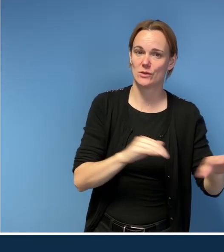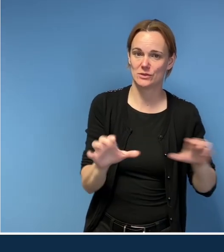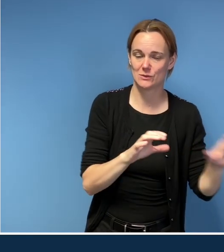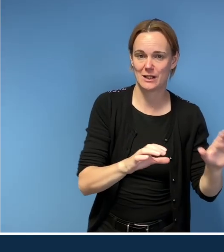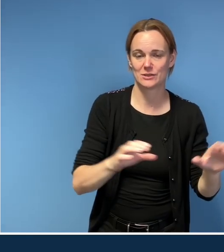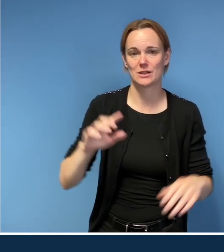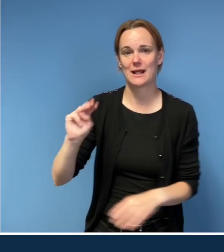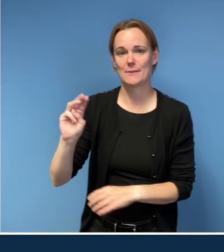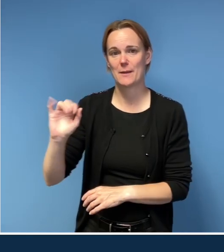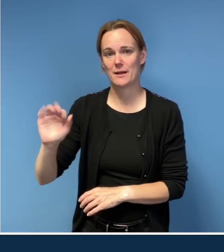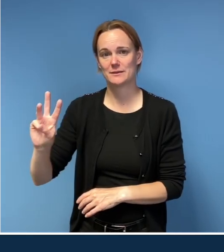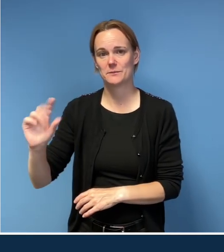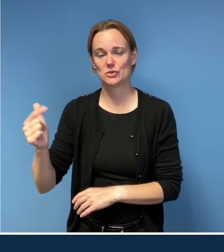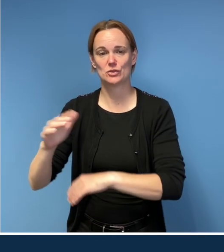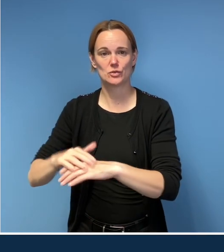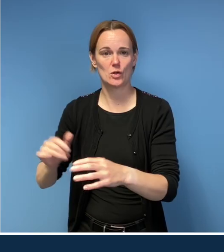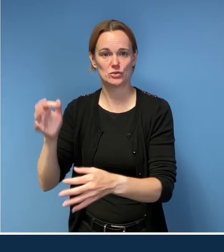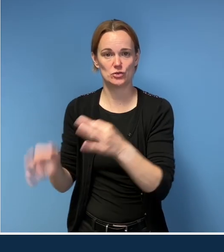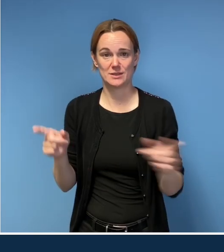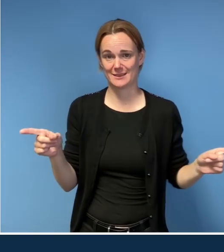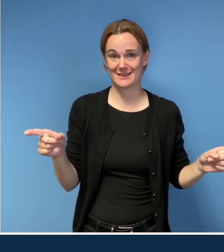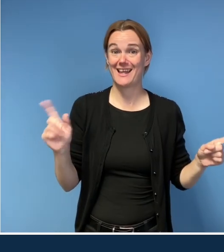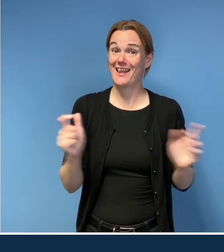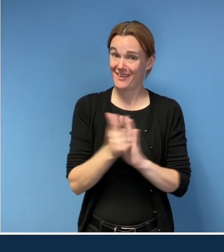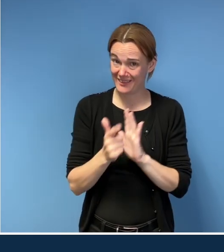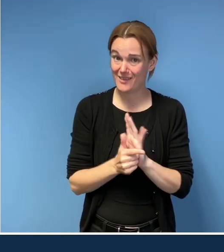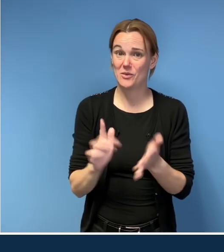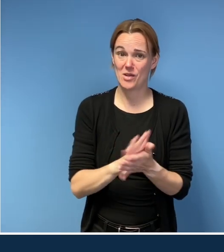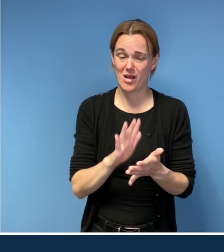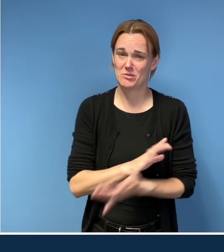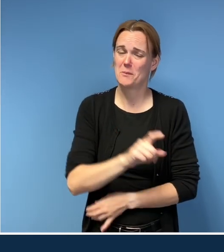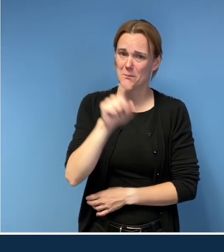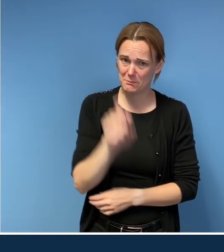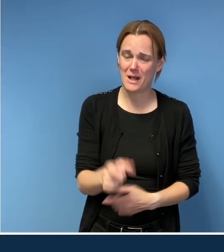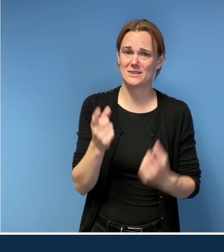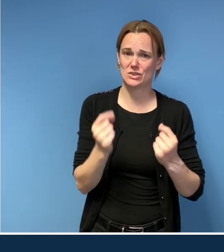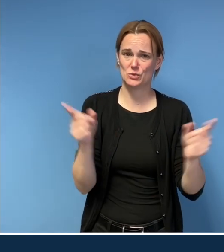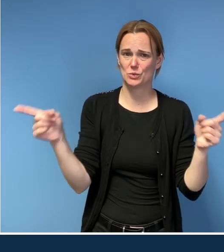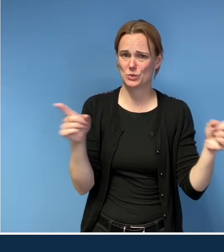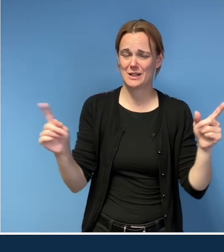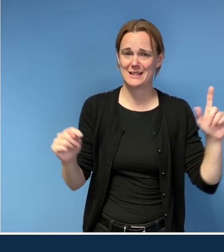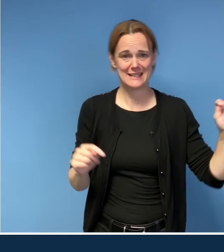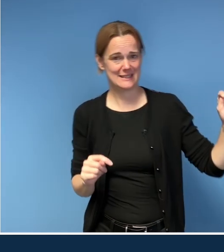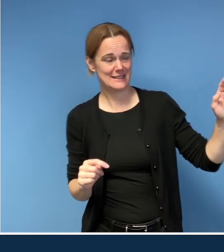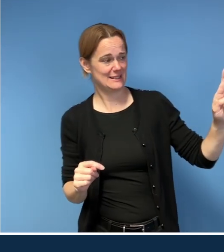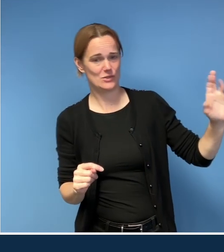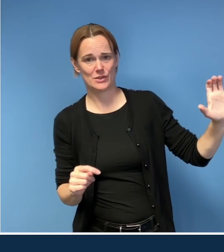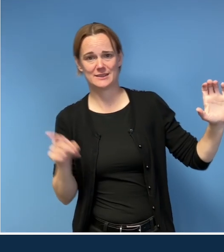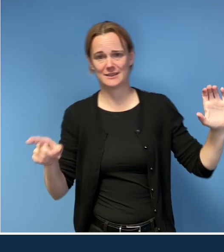imperatives. So the federal government has actually asked us that we must implement those calls to action and those calls to